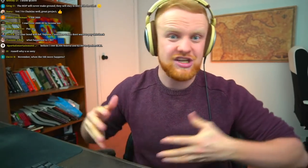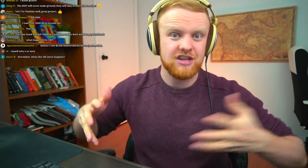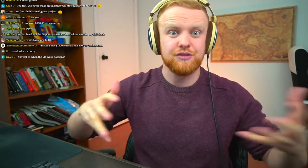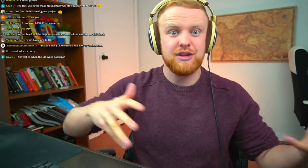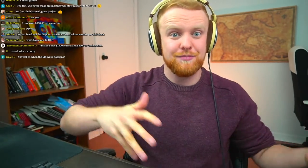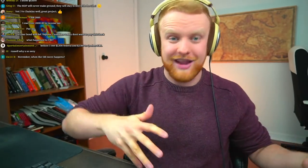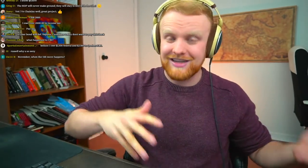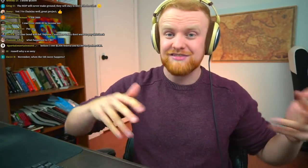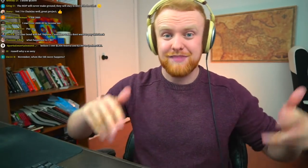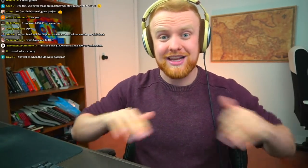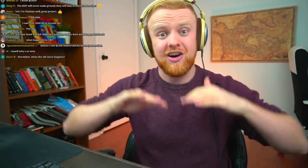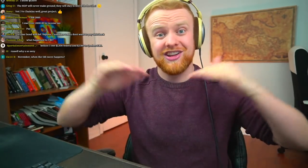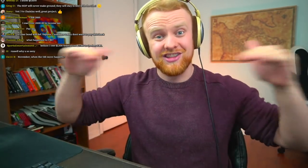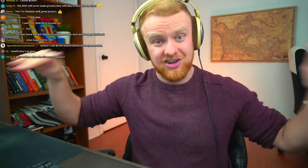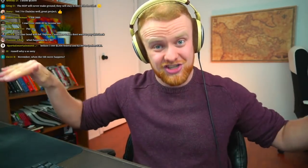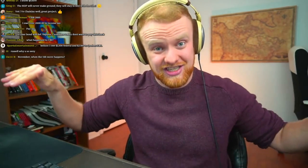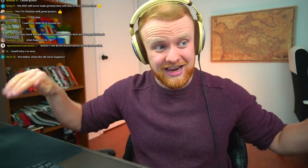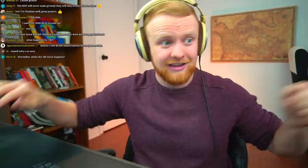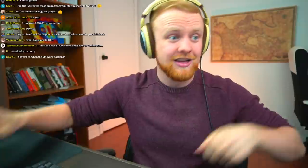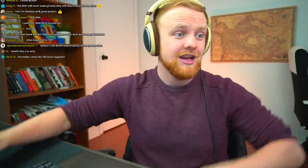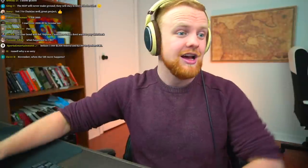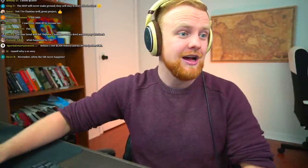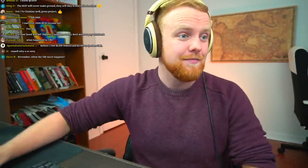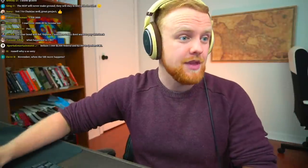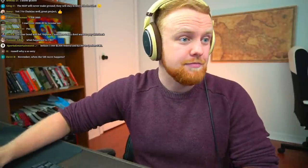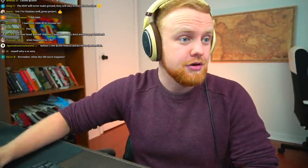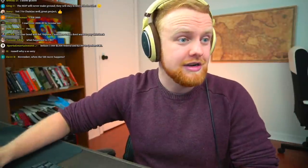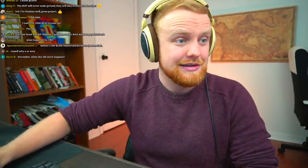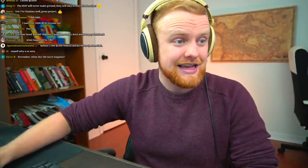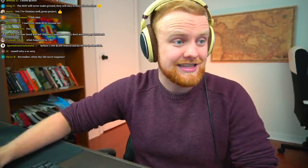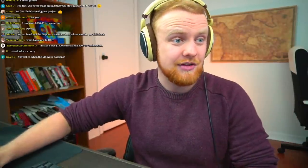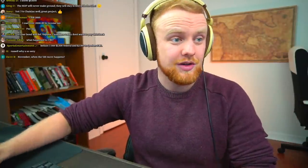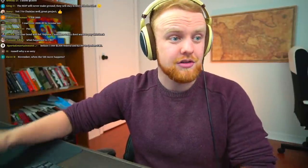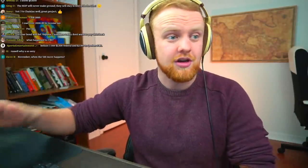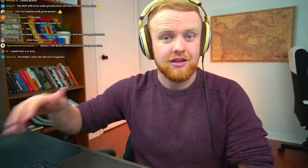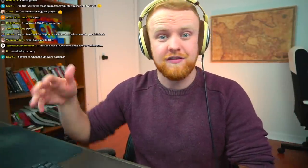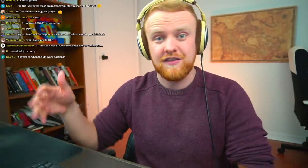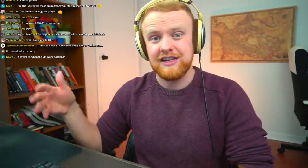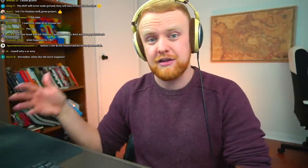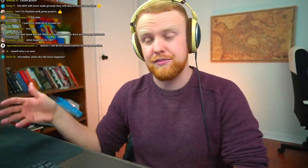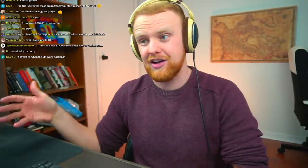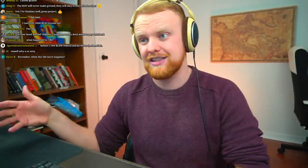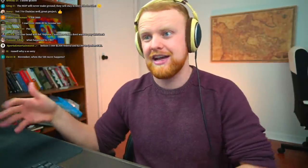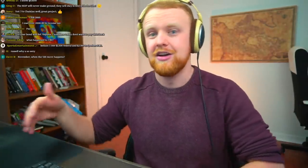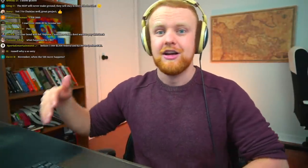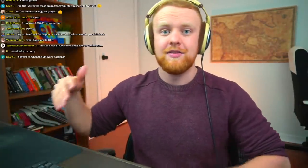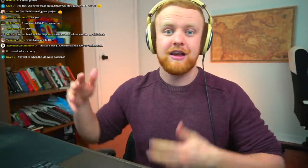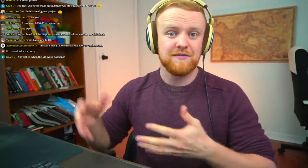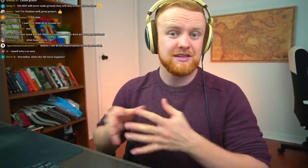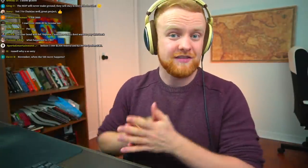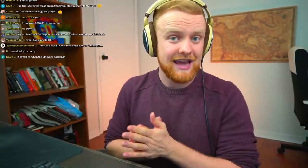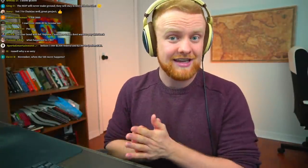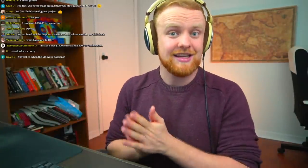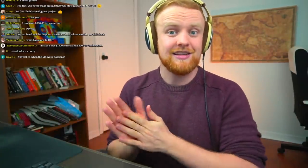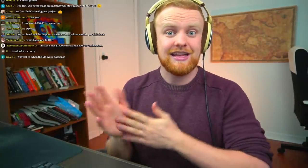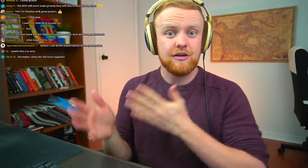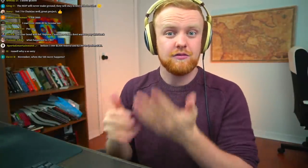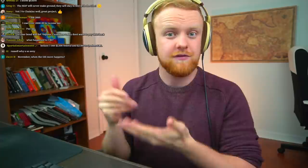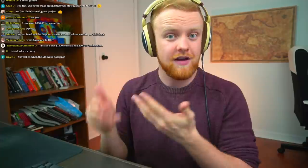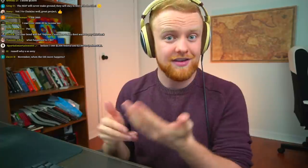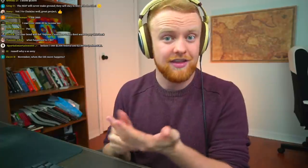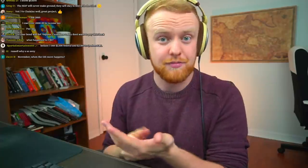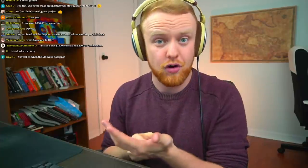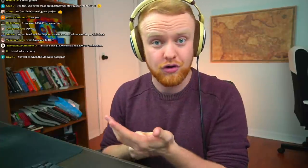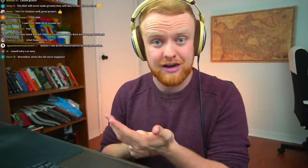these changes that are being made to money on a large scale. Pooter here is asking, what's your thought on the 50-year bonds? Now, the Government of Canada, they